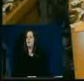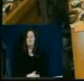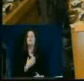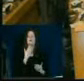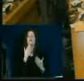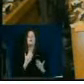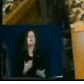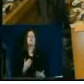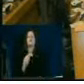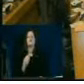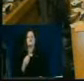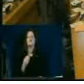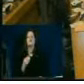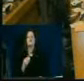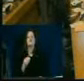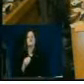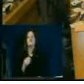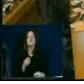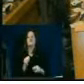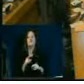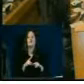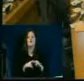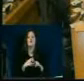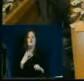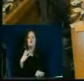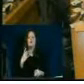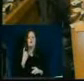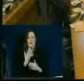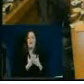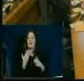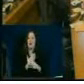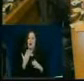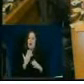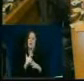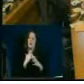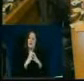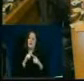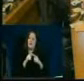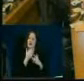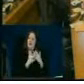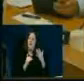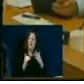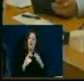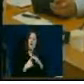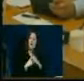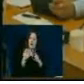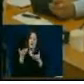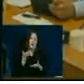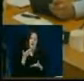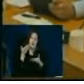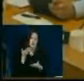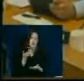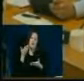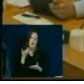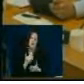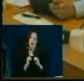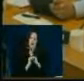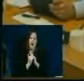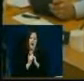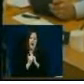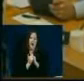Thank you, Mr. Chair. One of the things that bother me so much about some of these things that comes over is how it